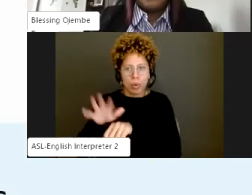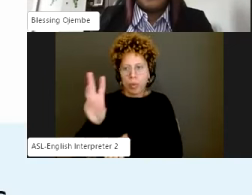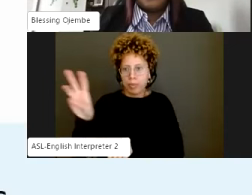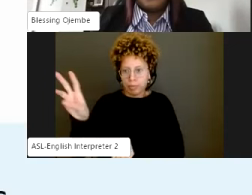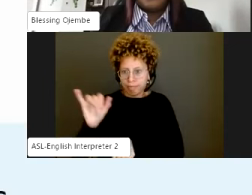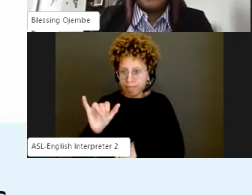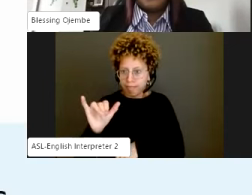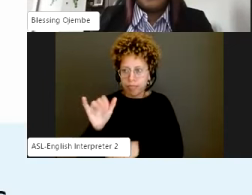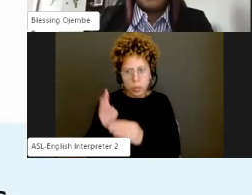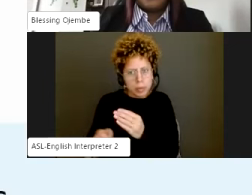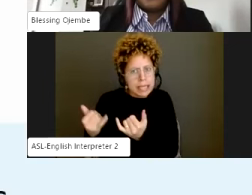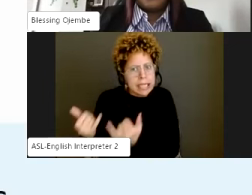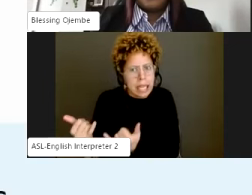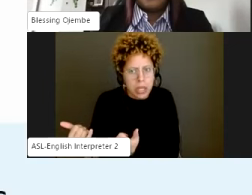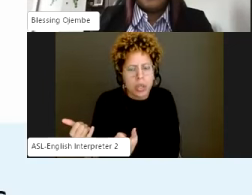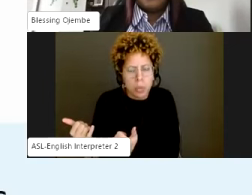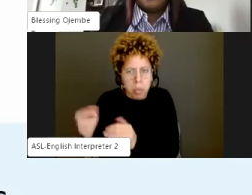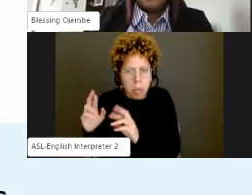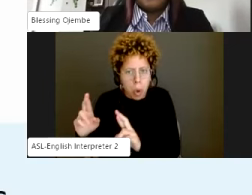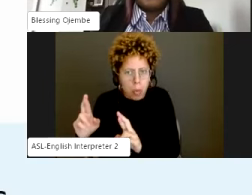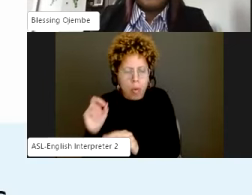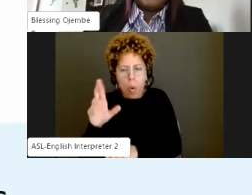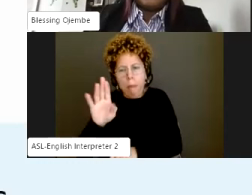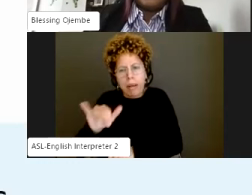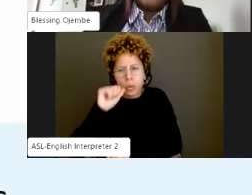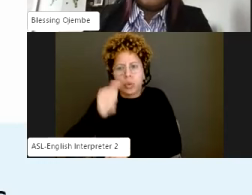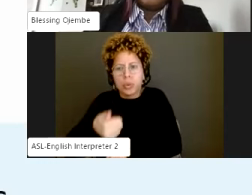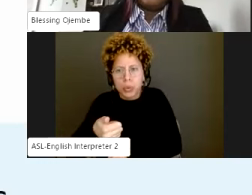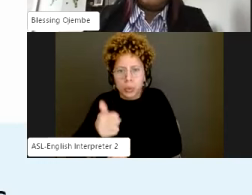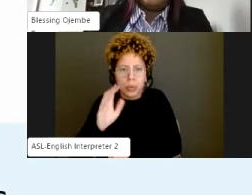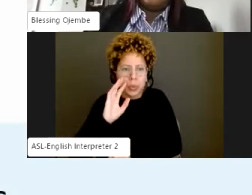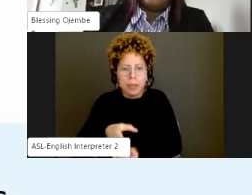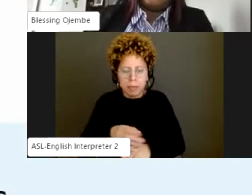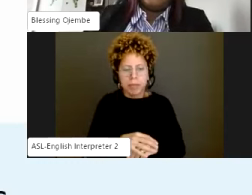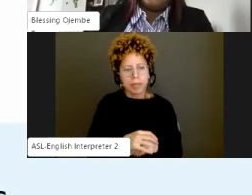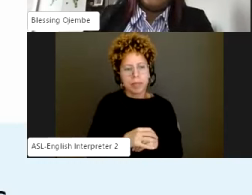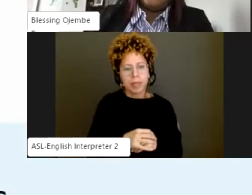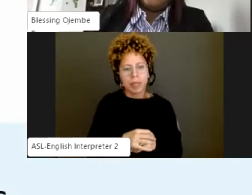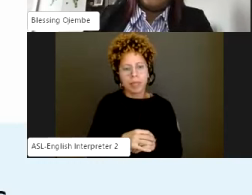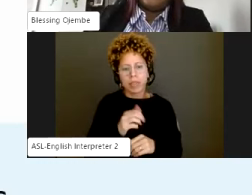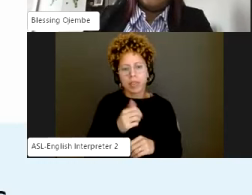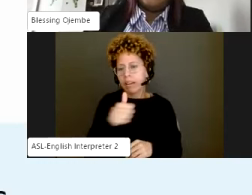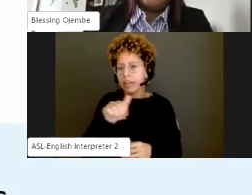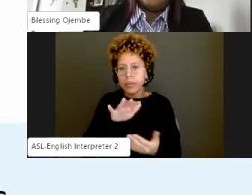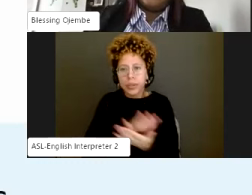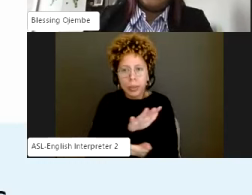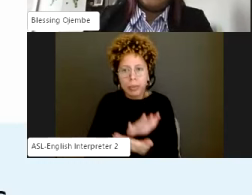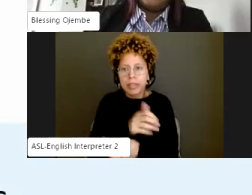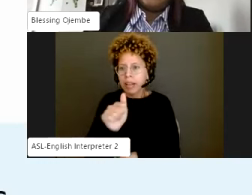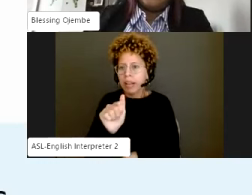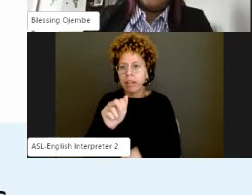least it'll be there tomorrow for you to access. Any of the documents or references that are posted